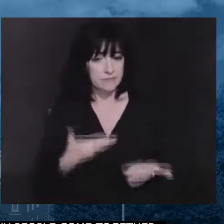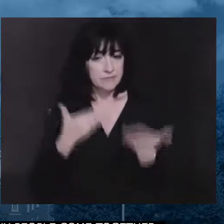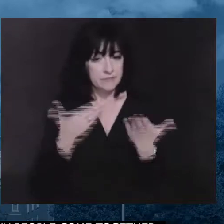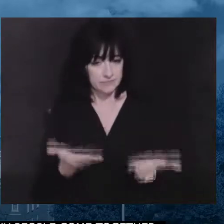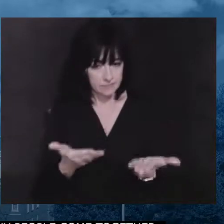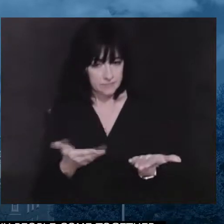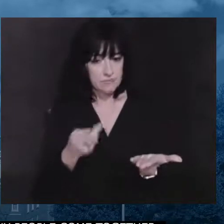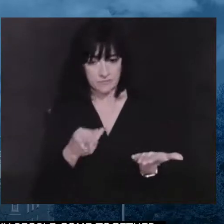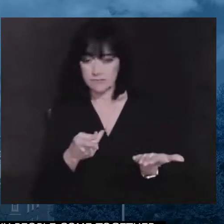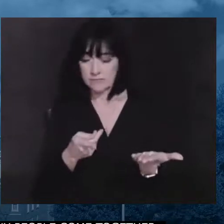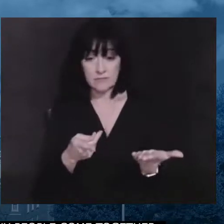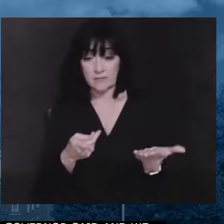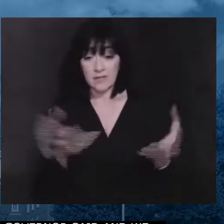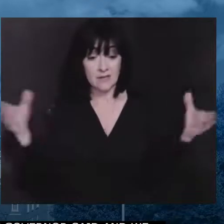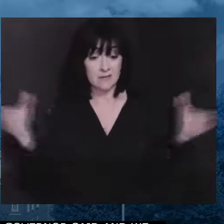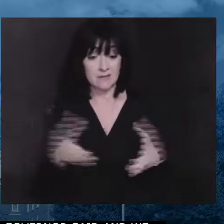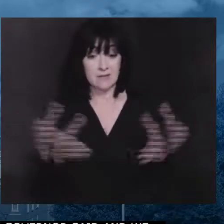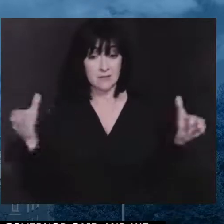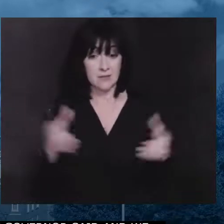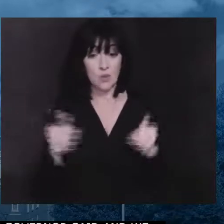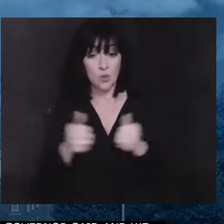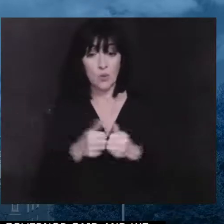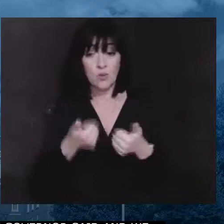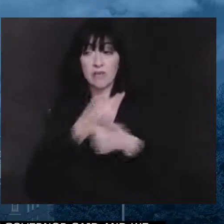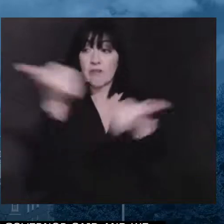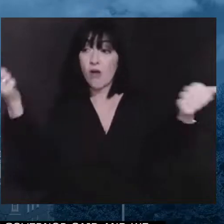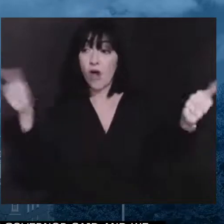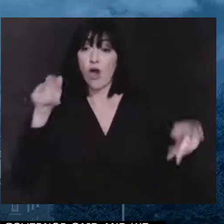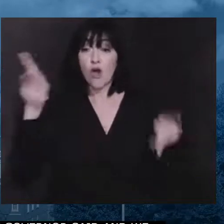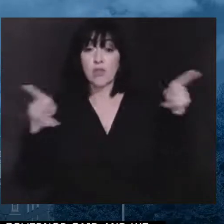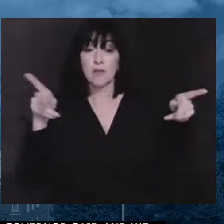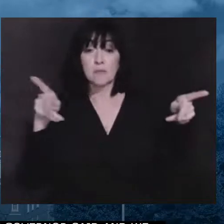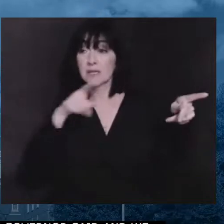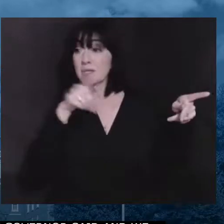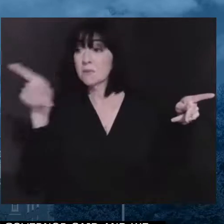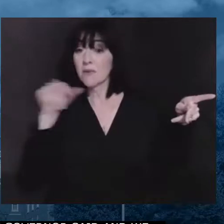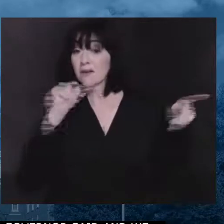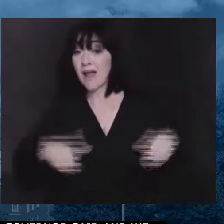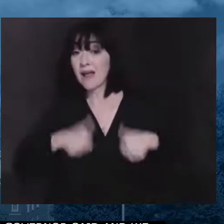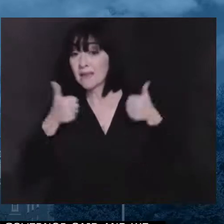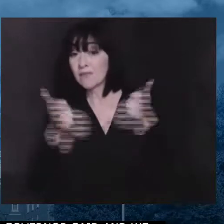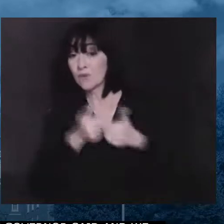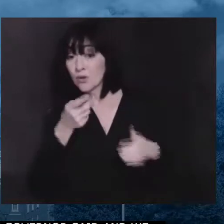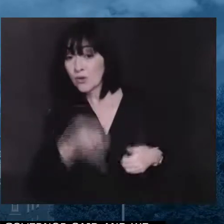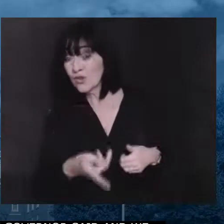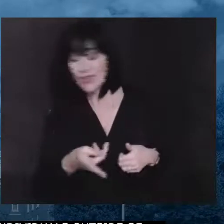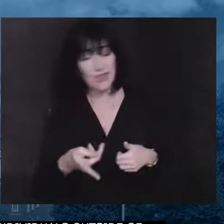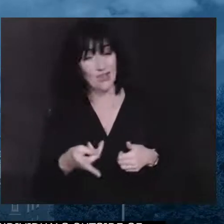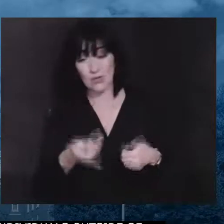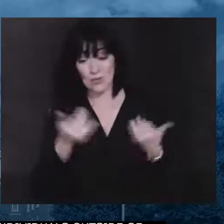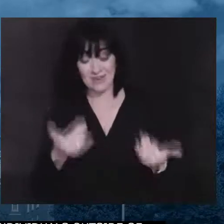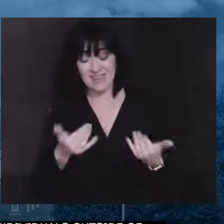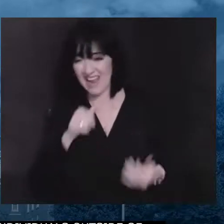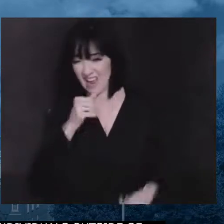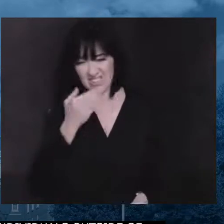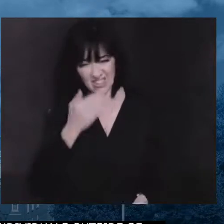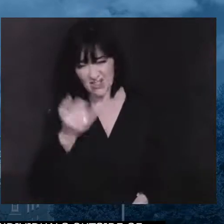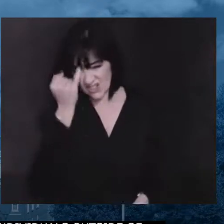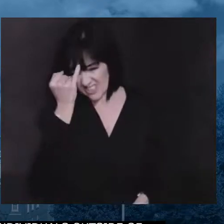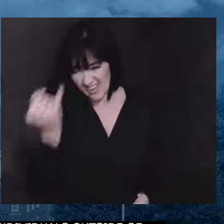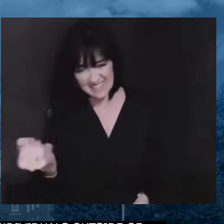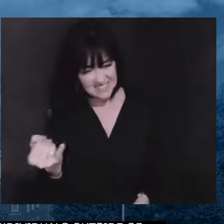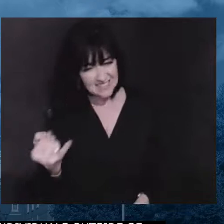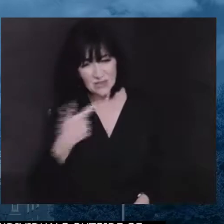their household. We've seen from our own data, from our case investigations, we